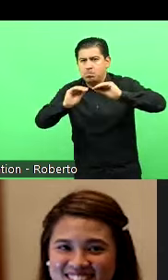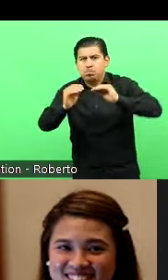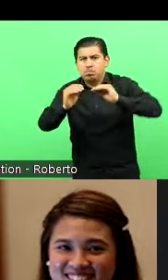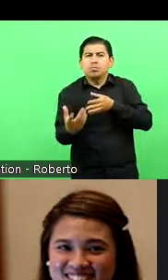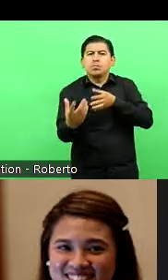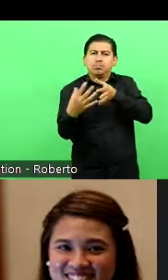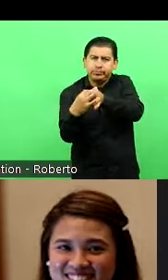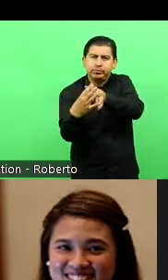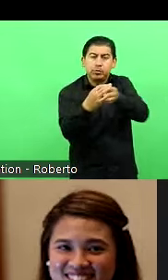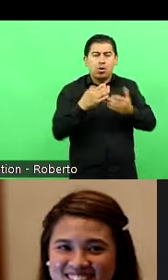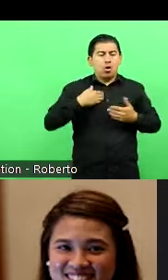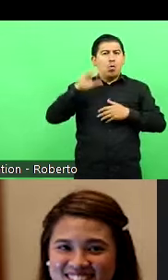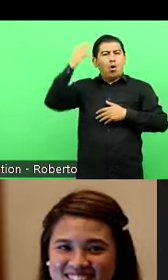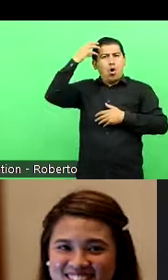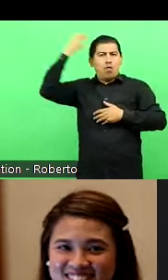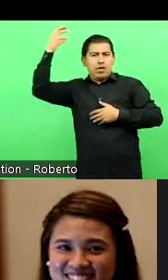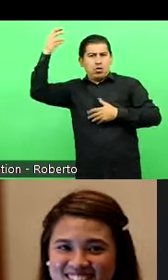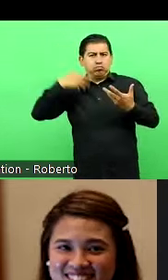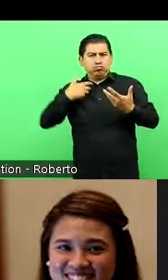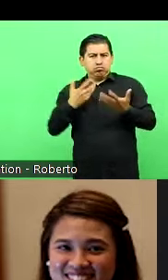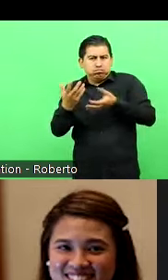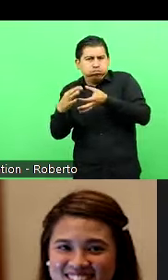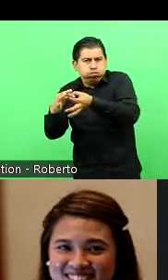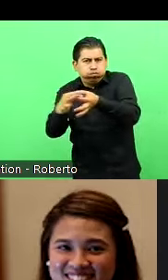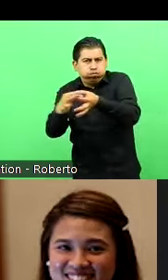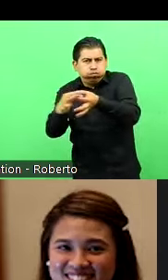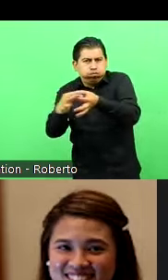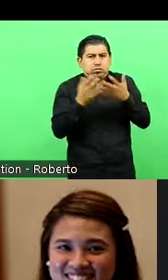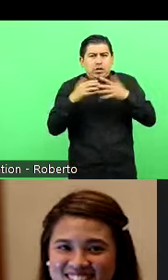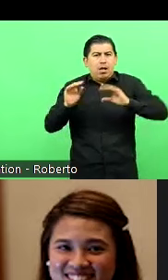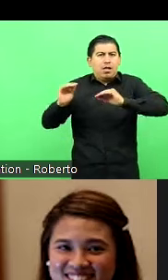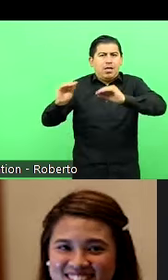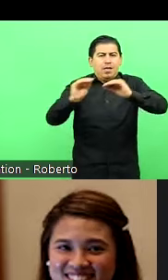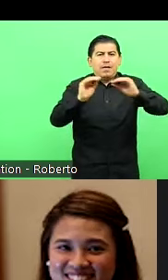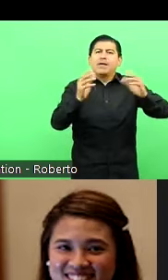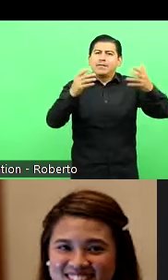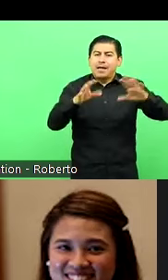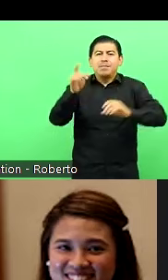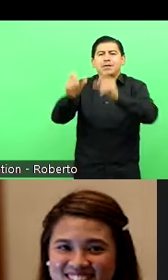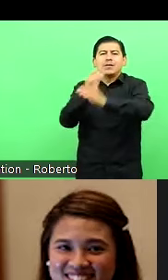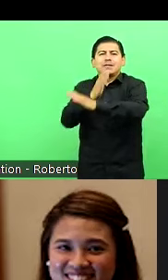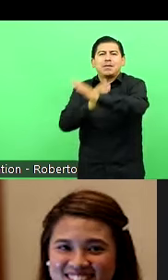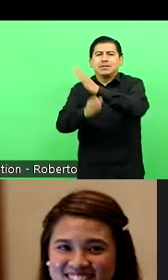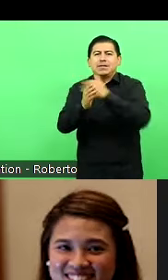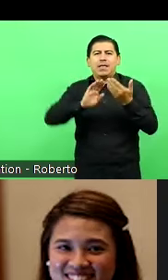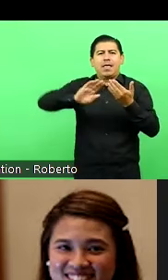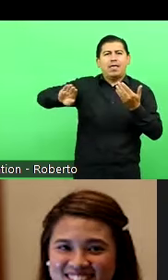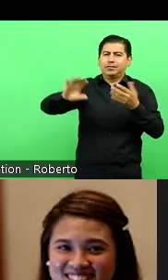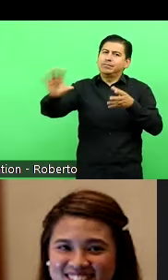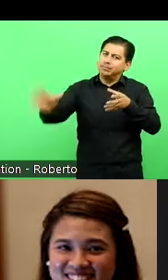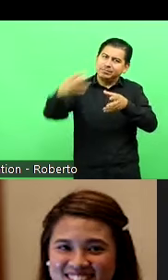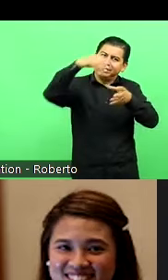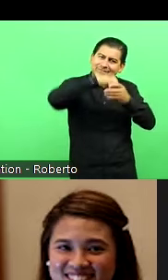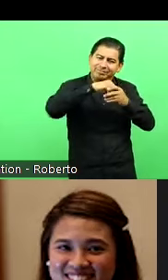the PWDs to be able to recover quickly after a disaster. We are also able to determine